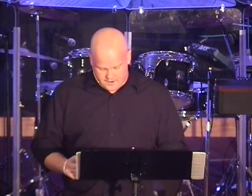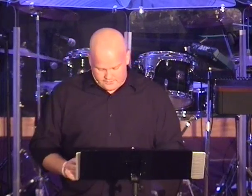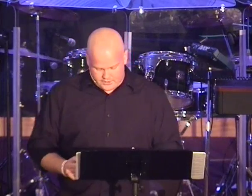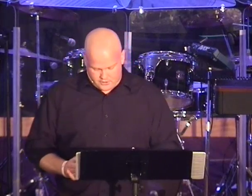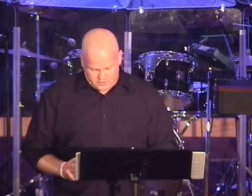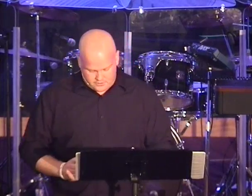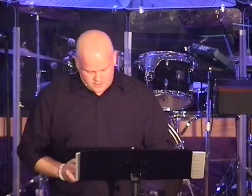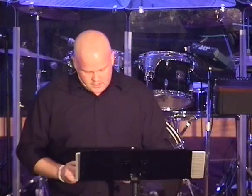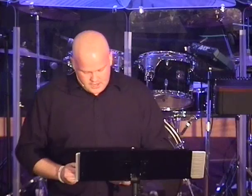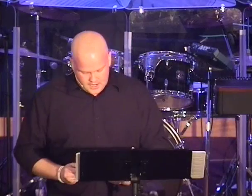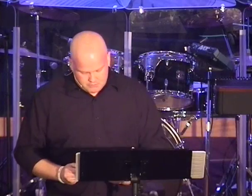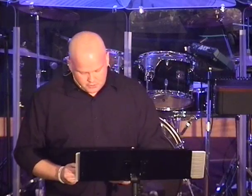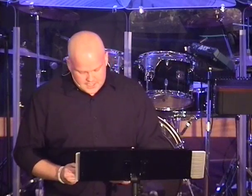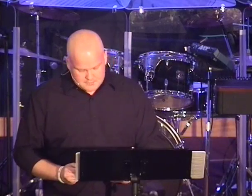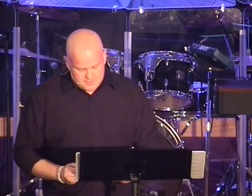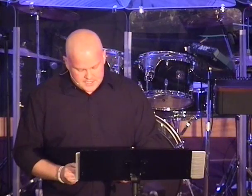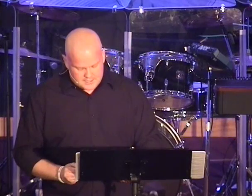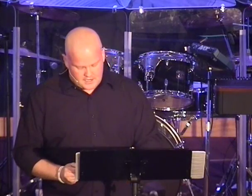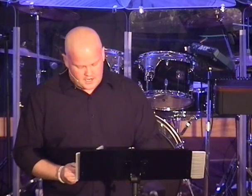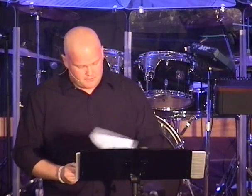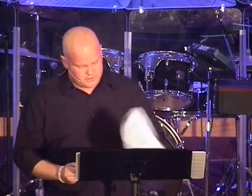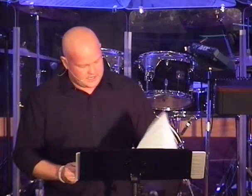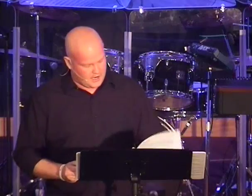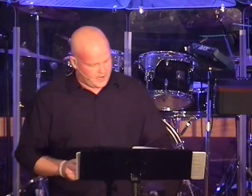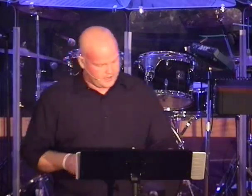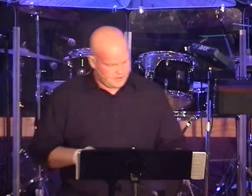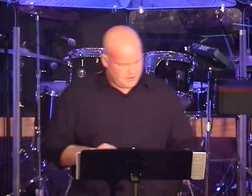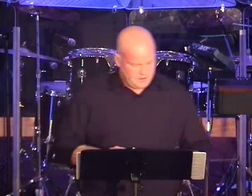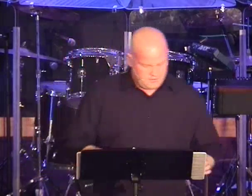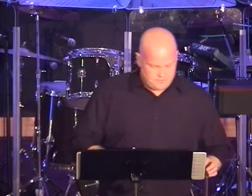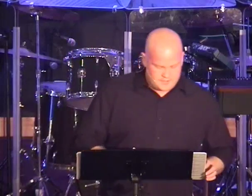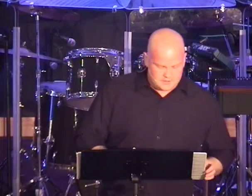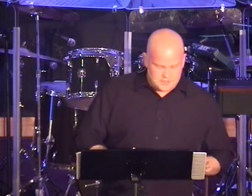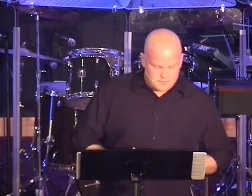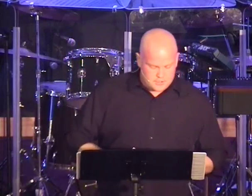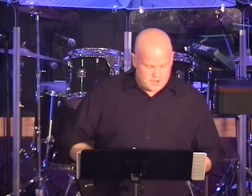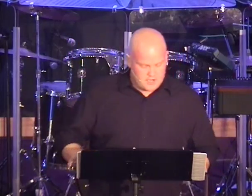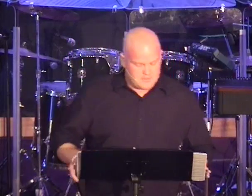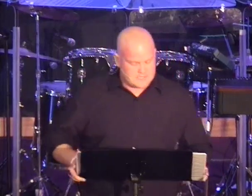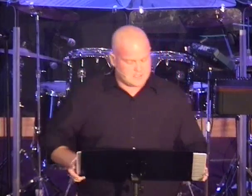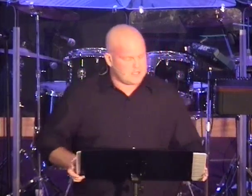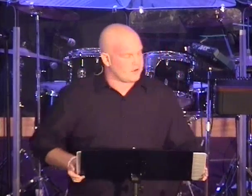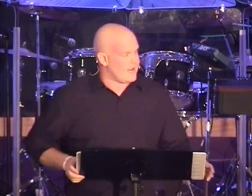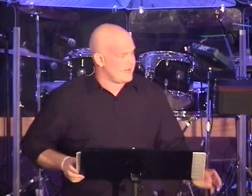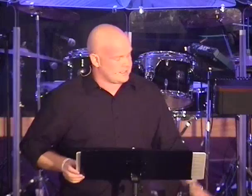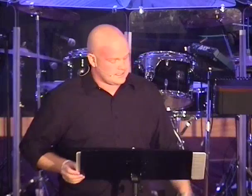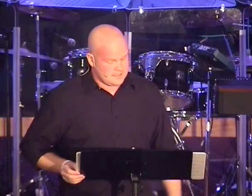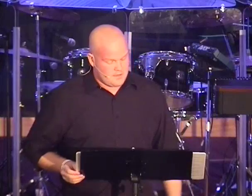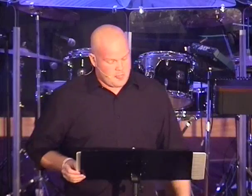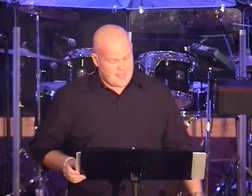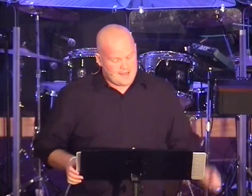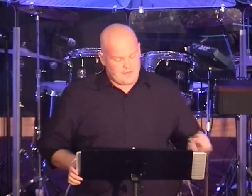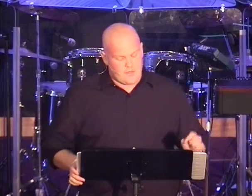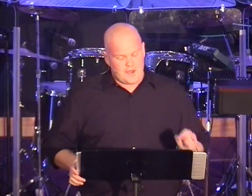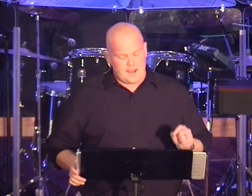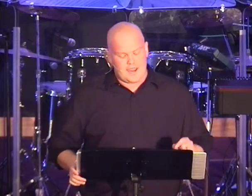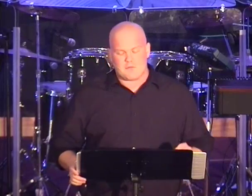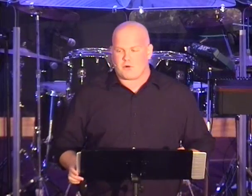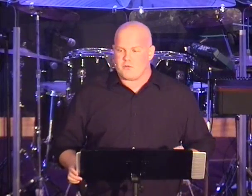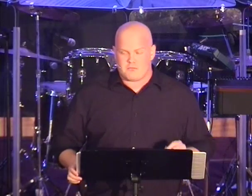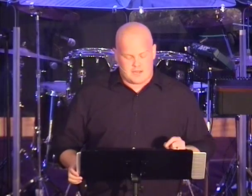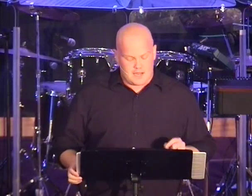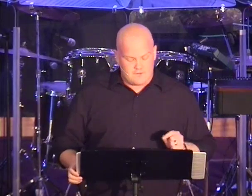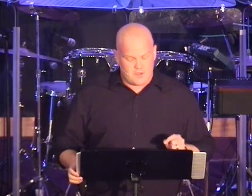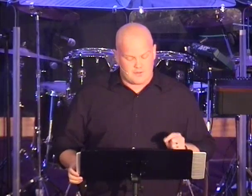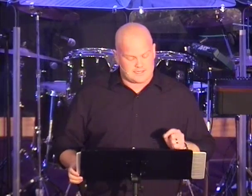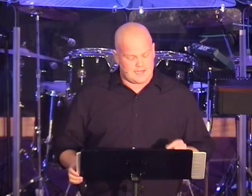creator of heaven and earth, and praise be to God Most High that delivered your enemies into your hand." Then